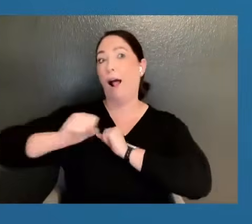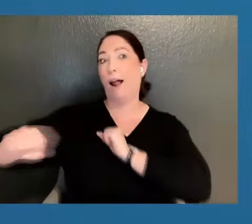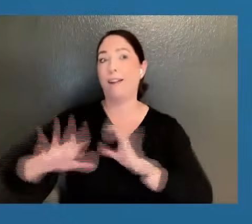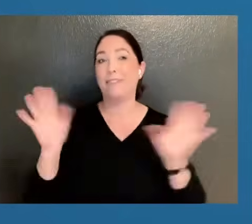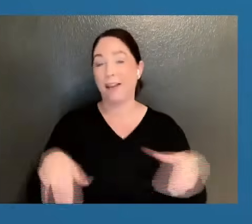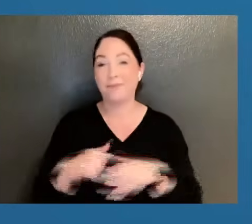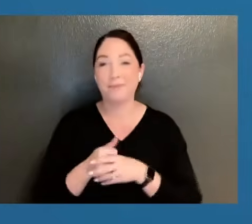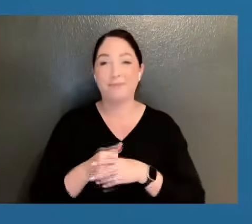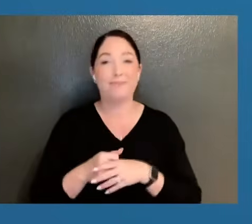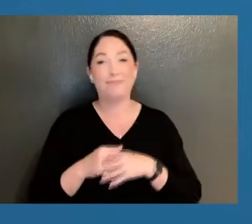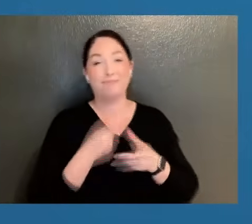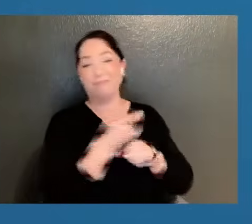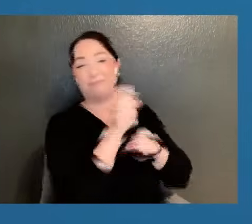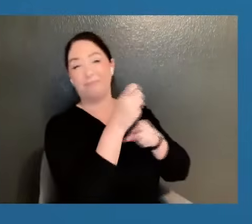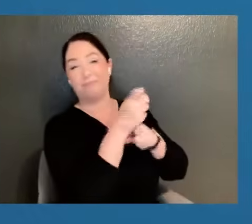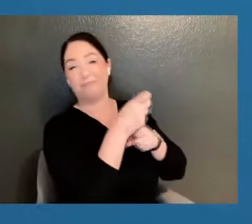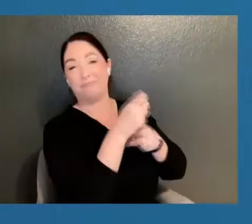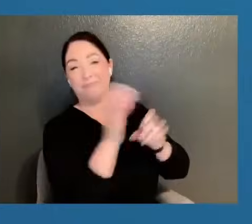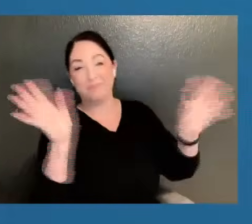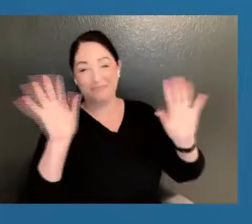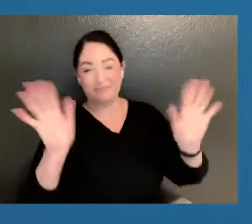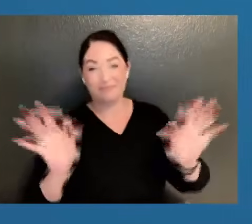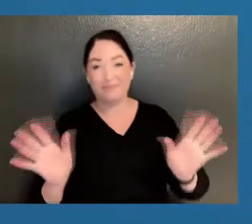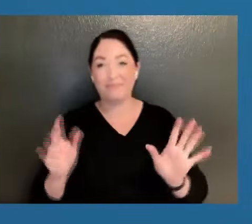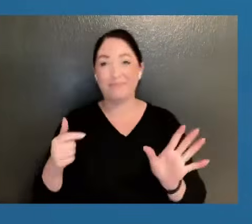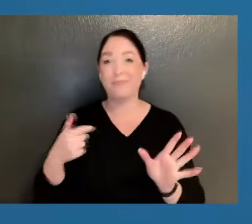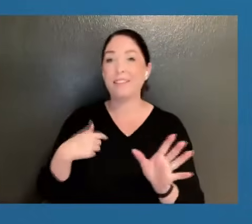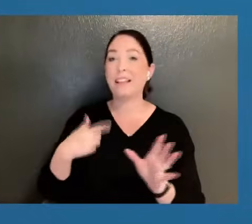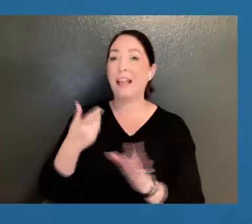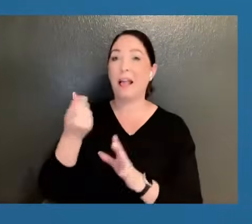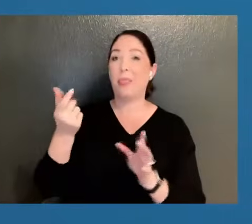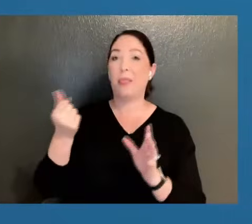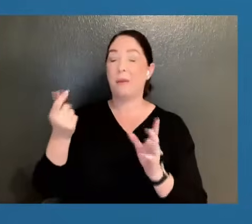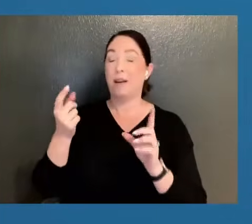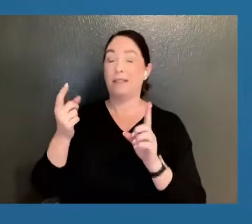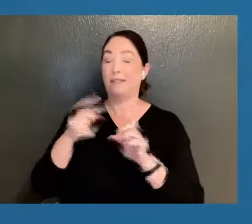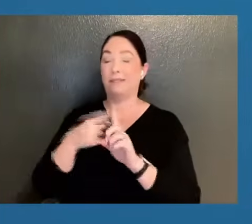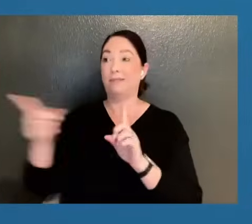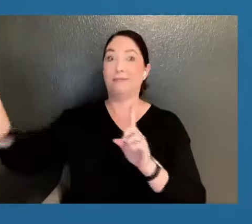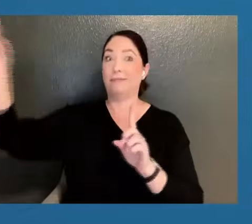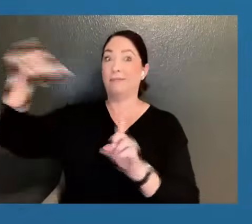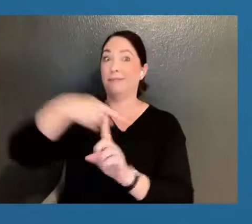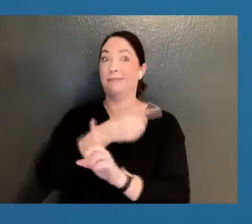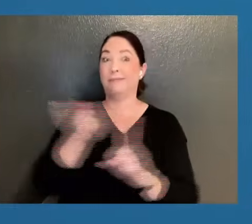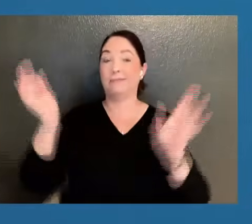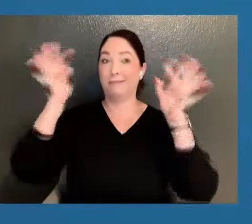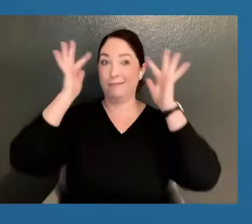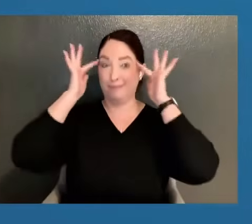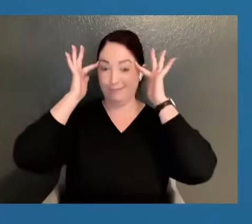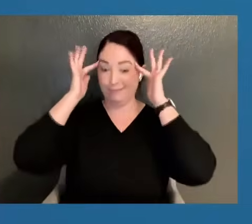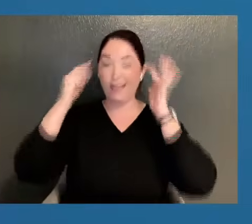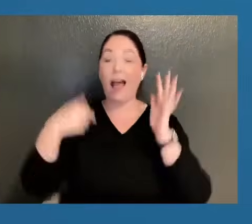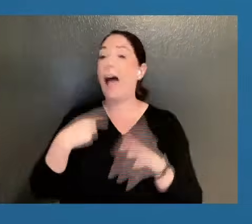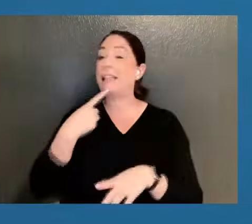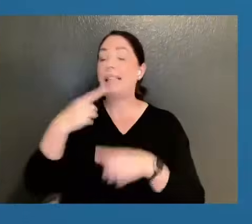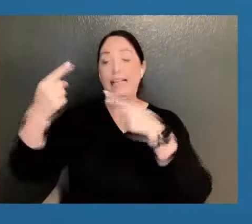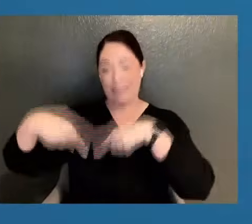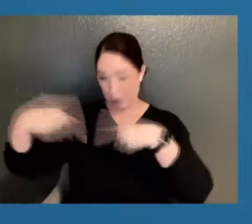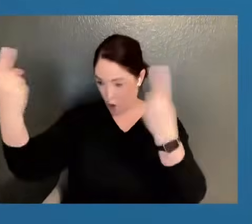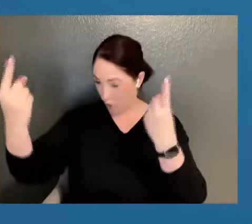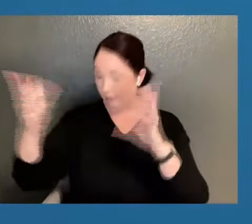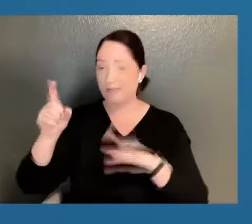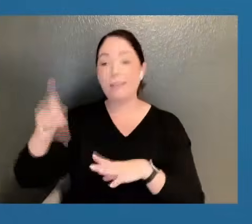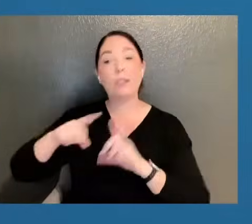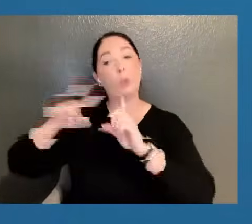All right, these things are kind of surreal. I'll just leave that alone. But I said I disagree. This got to go to Congress. You got to get